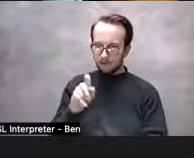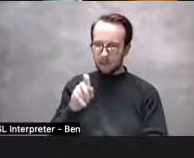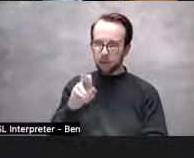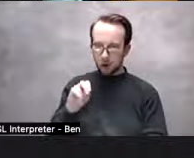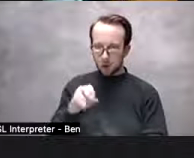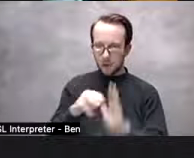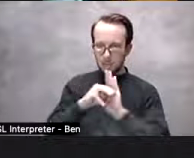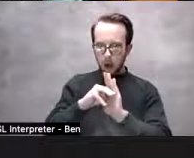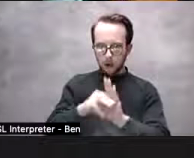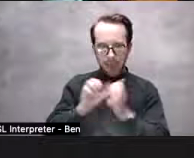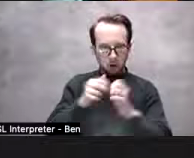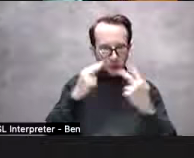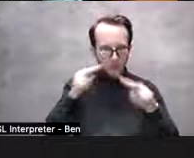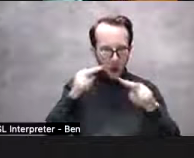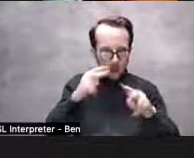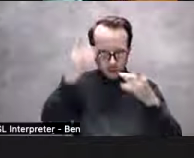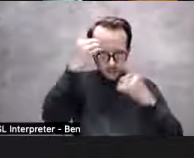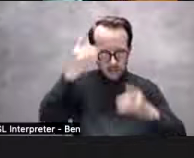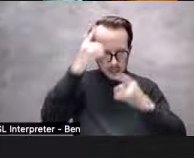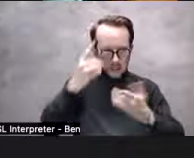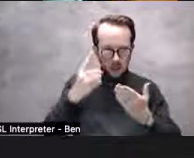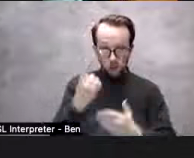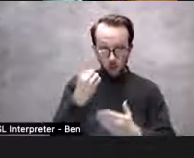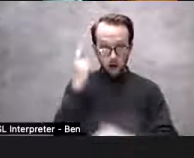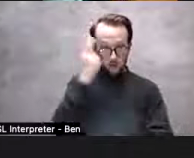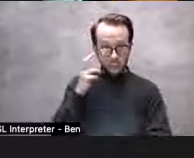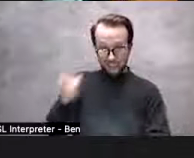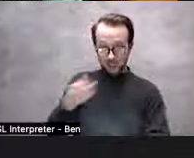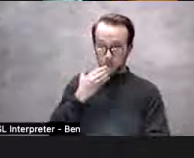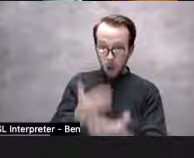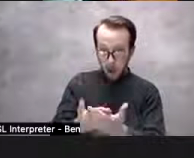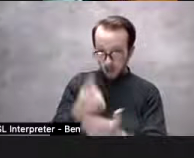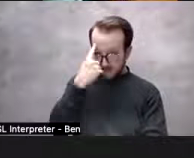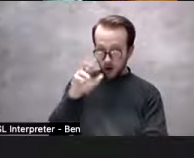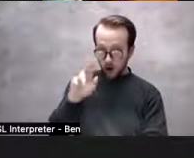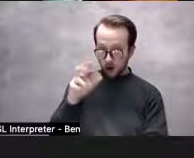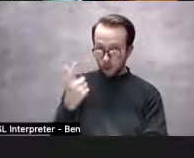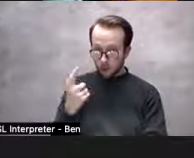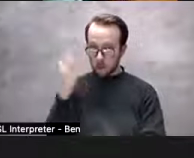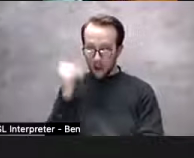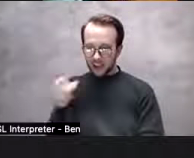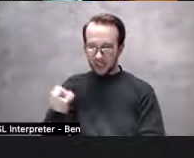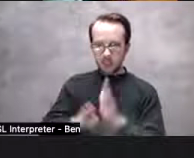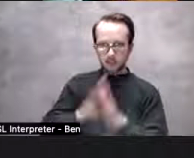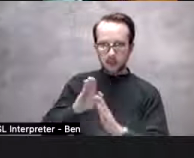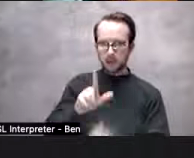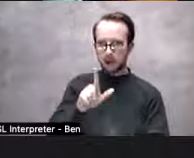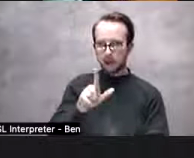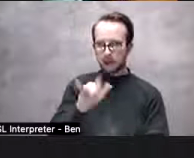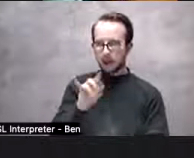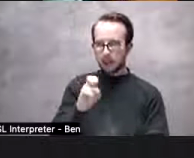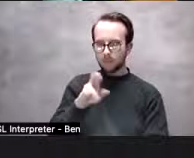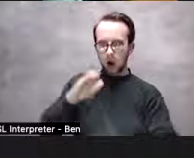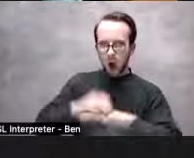And so I think one of the reasons this has done well for an R21 is that he's developed this liver on a chip model.